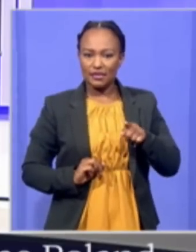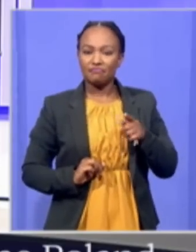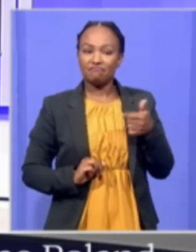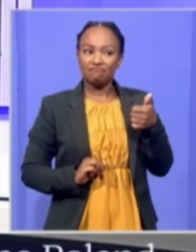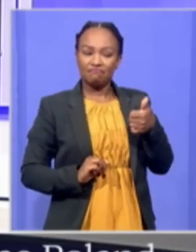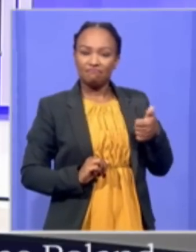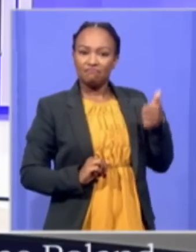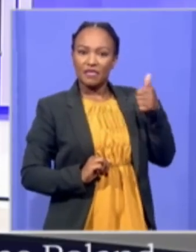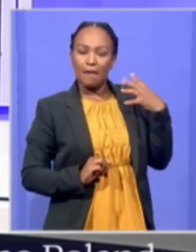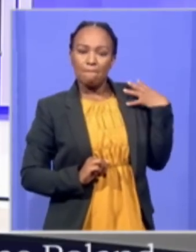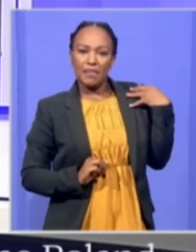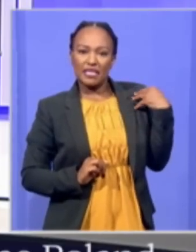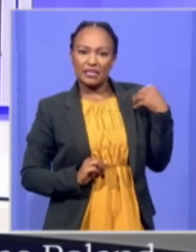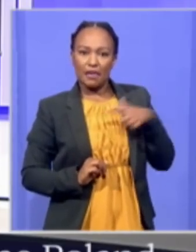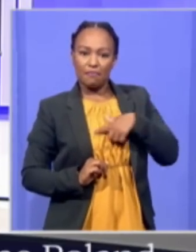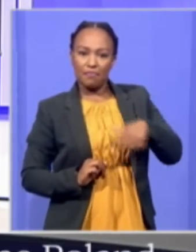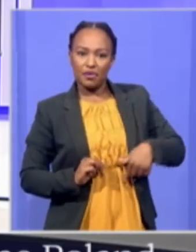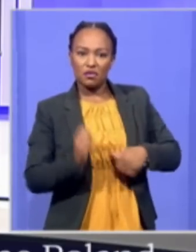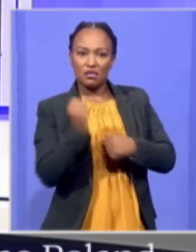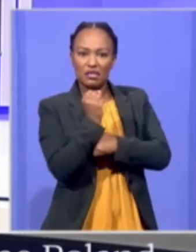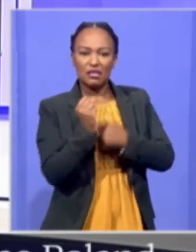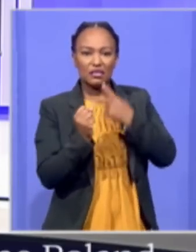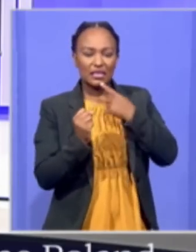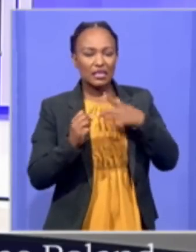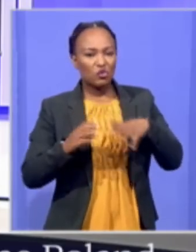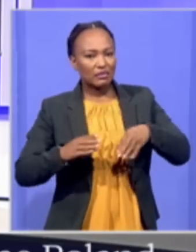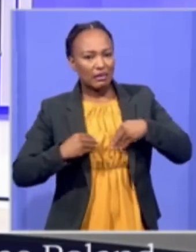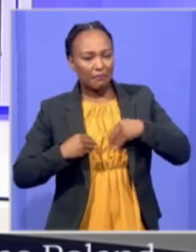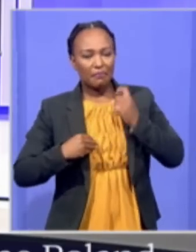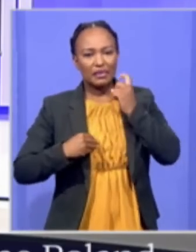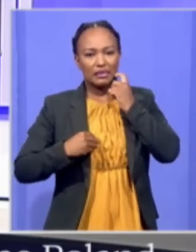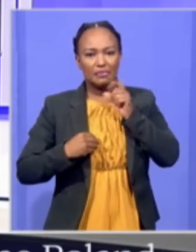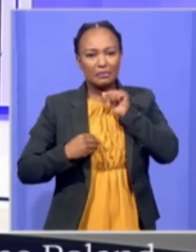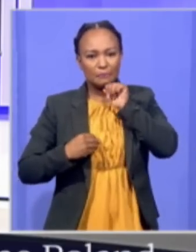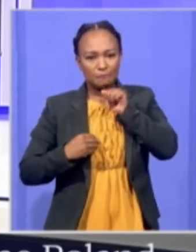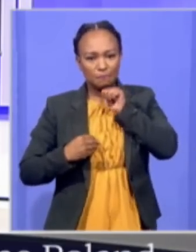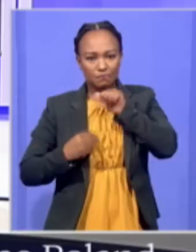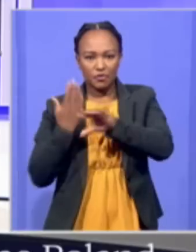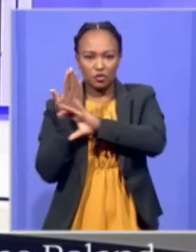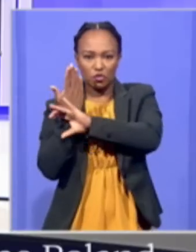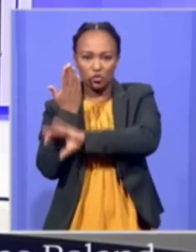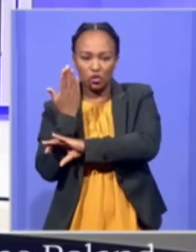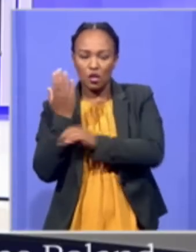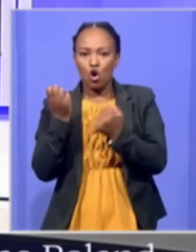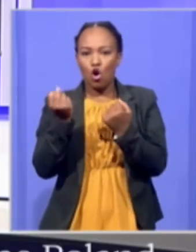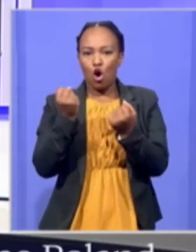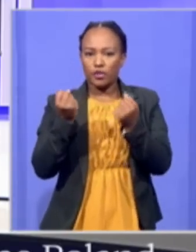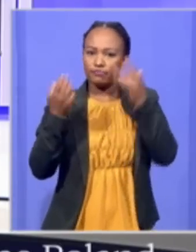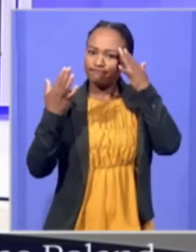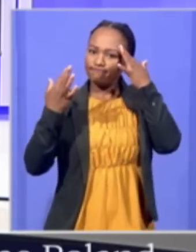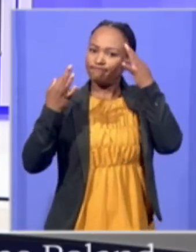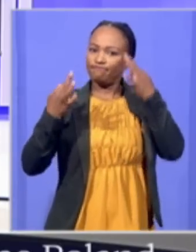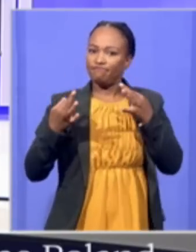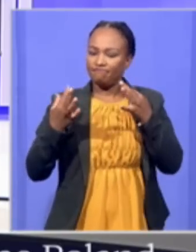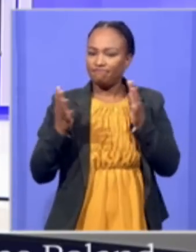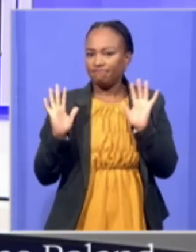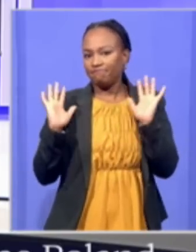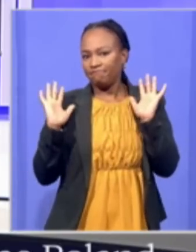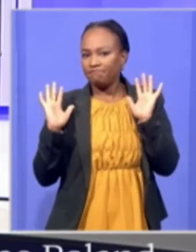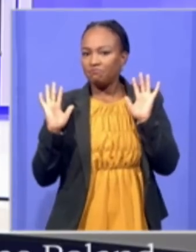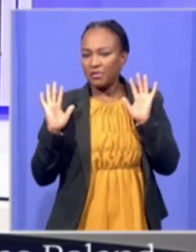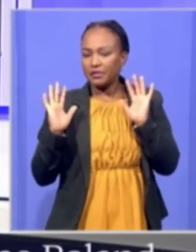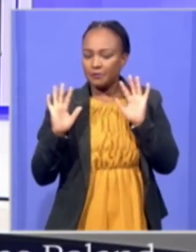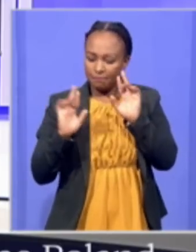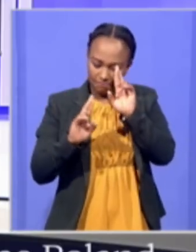o re ye ke taba yeo e sa amogelegego bonolo e fela ka lebaka la sephetho sa kgorotsheko ya molaotheo. Sephetho se se tla swanela ke go